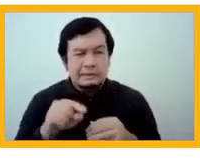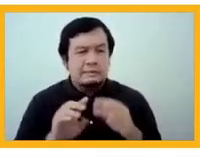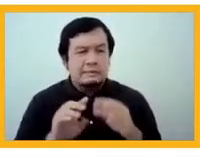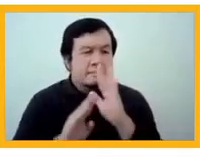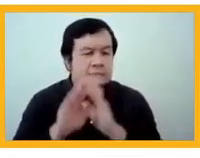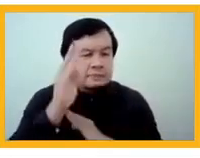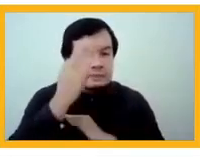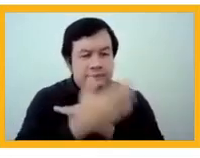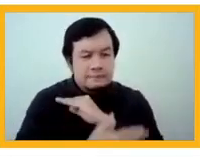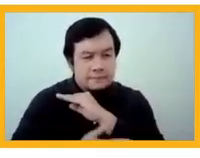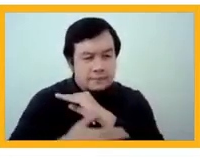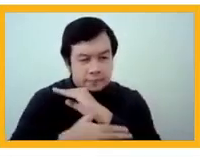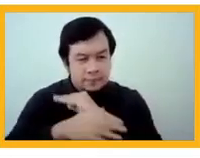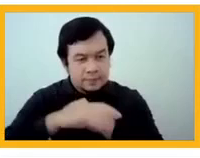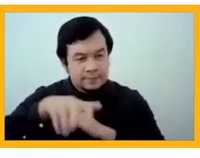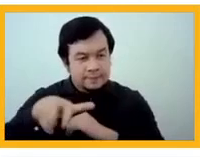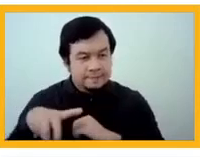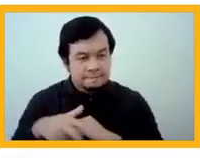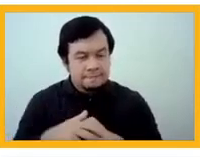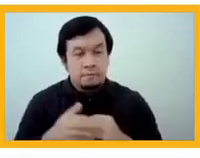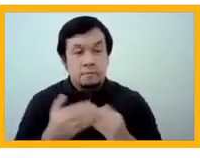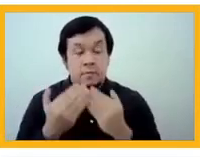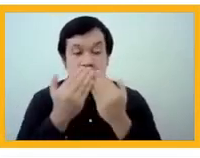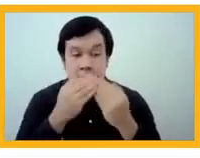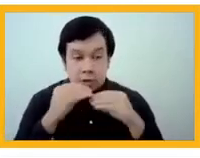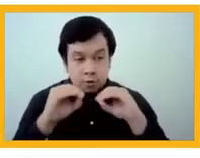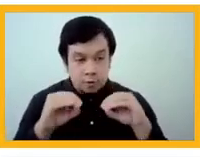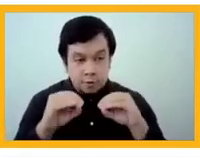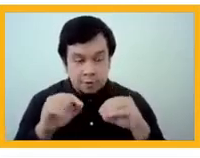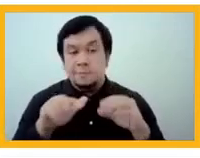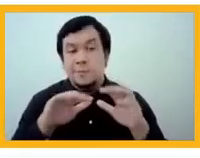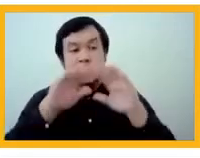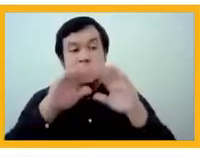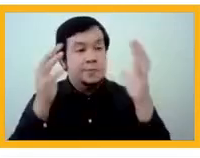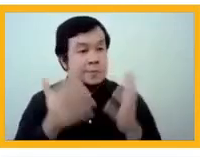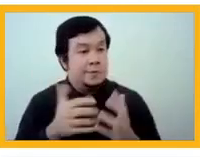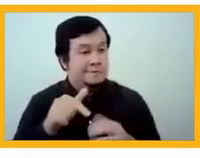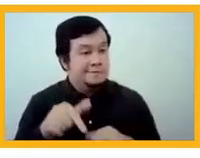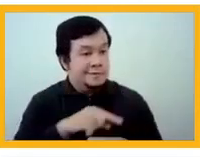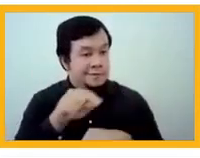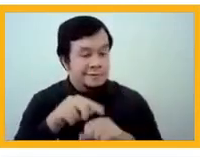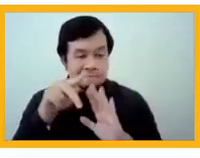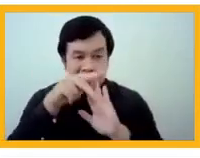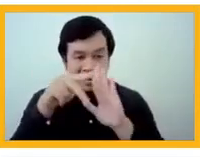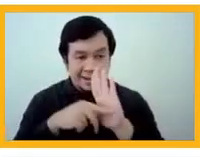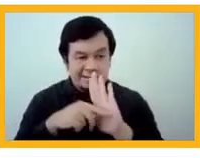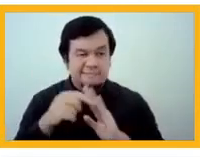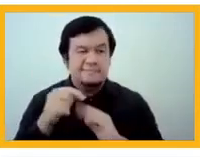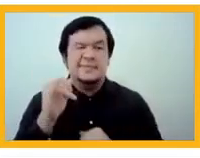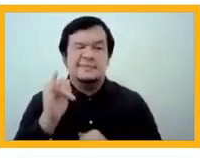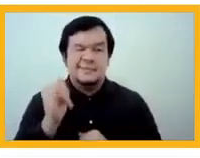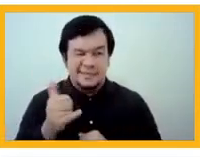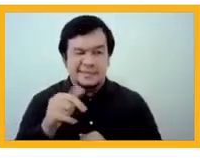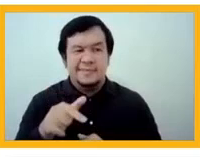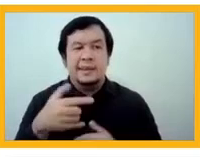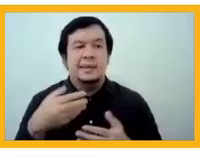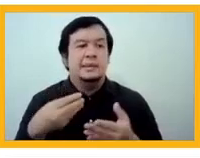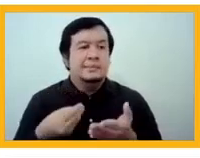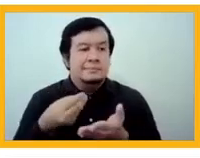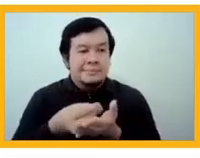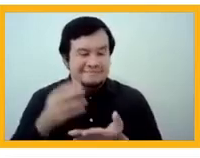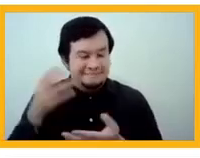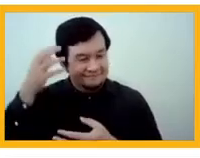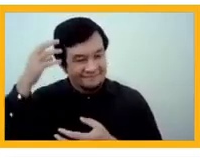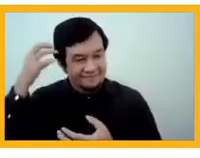global and national policy kind of documents is that we need to increase the budget, that we need to spend more, we need to build more schools, we need to hire more teachers, we need to raise